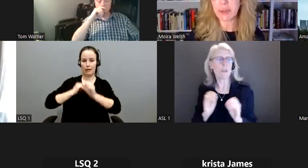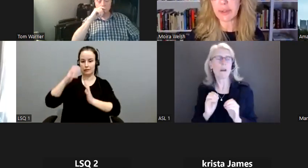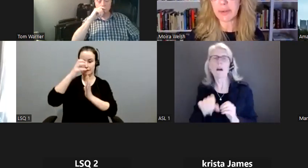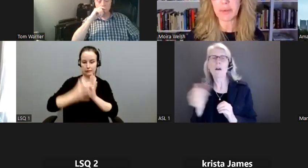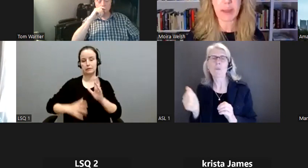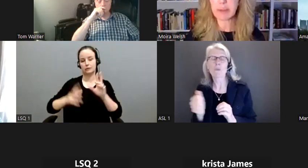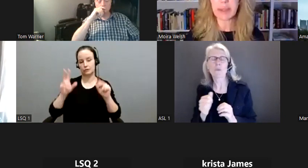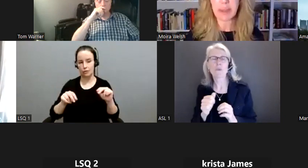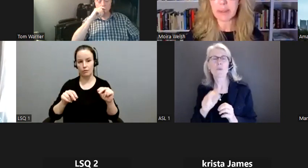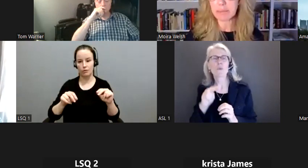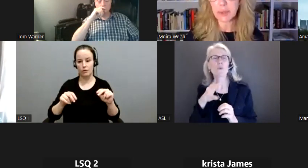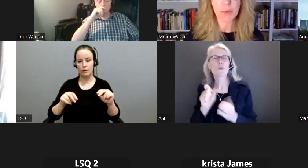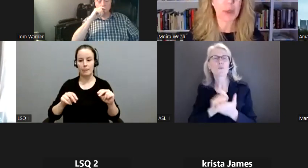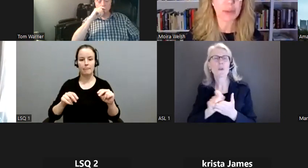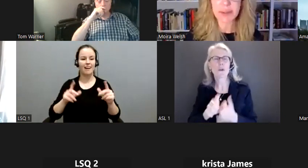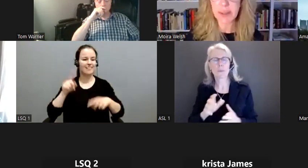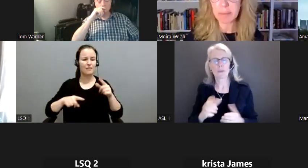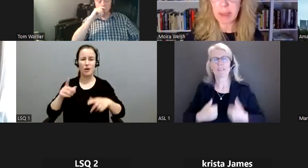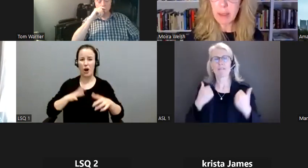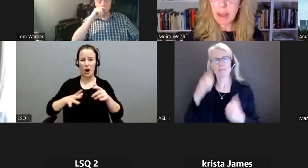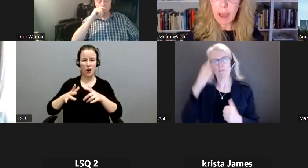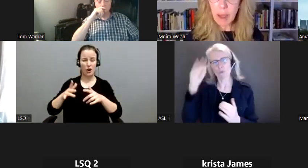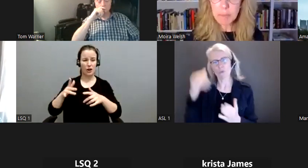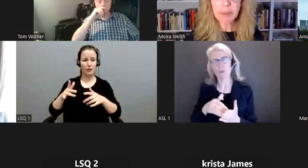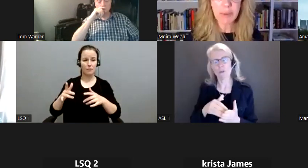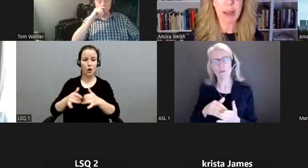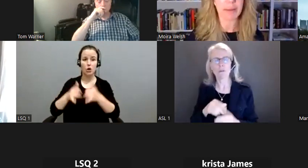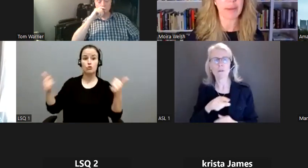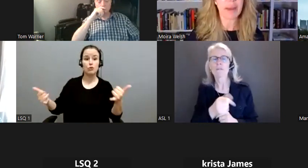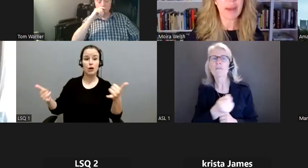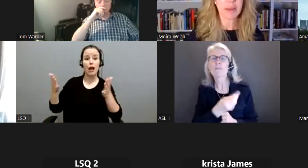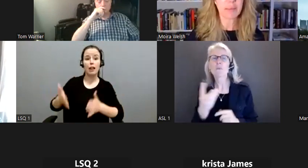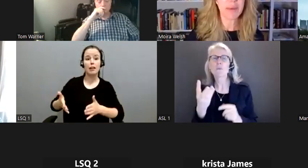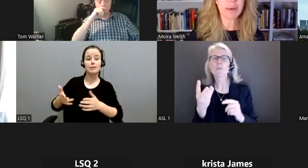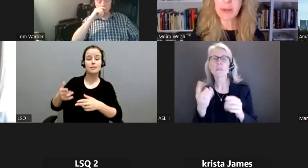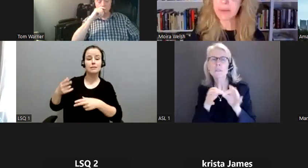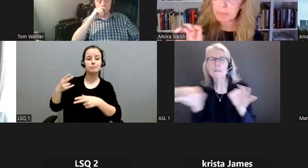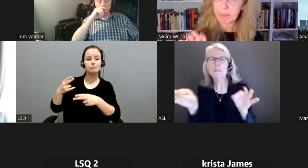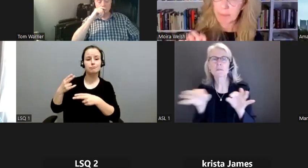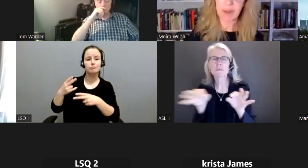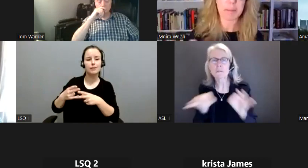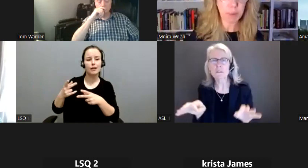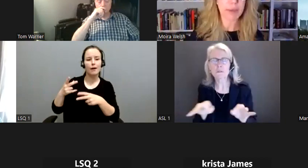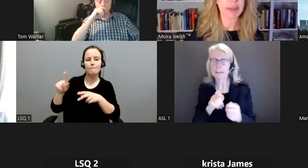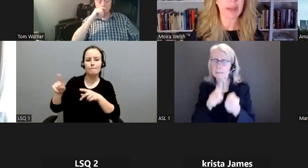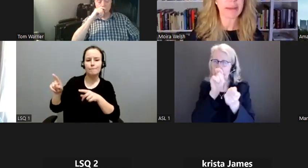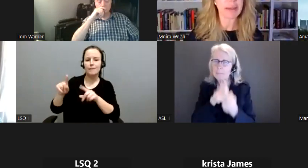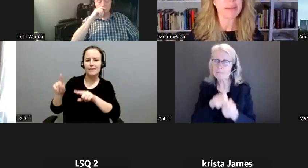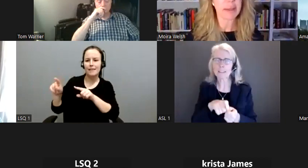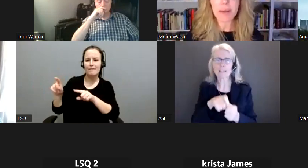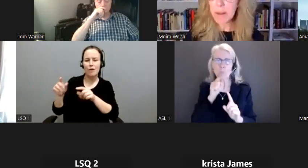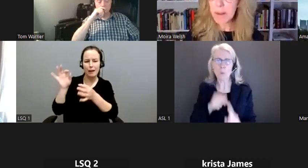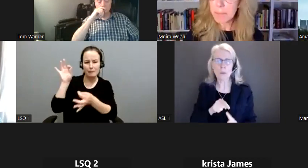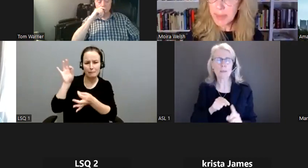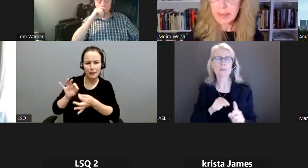retired journalist who's now living in Montreal, and she sends me a couple of lines that are very specific and pointed. And then I